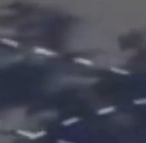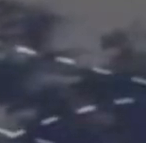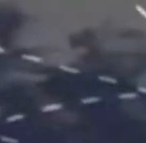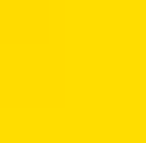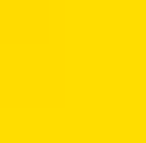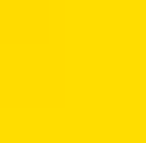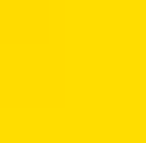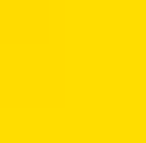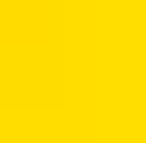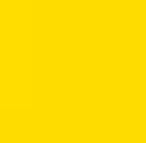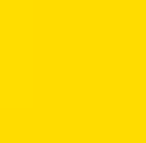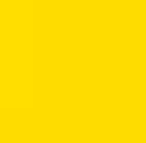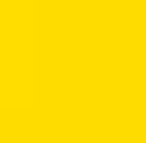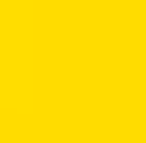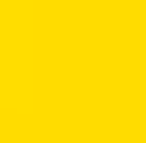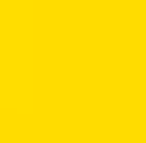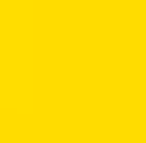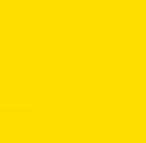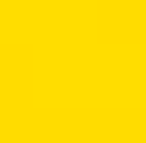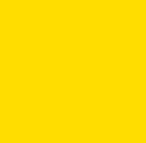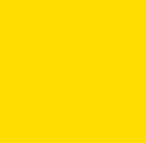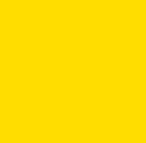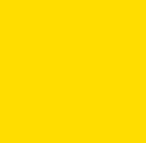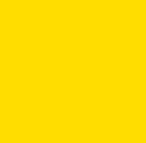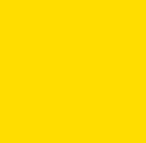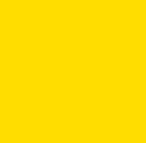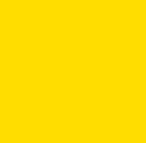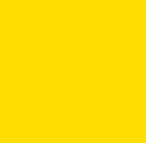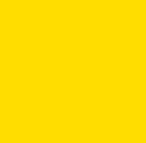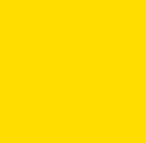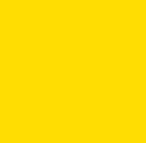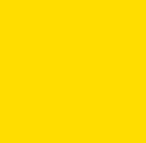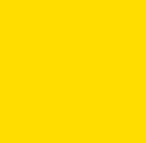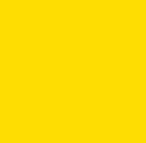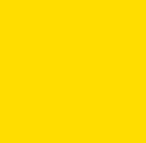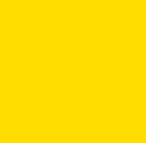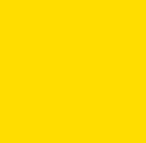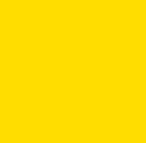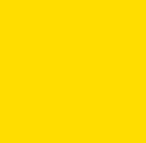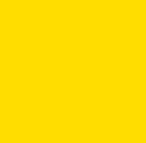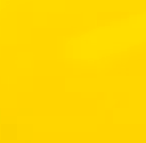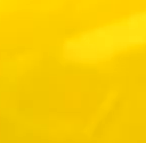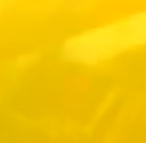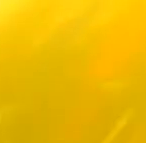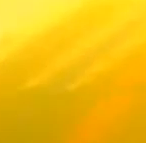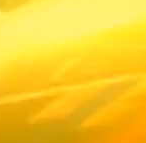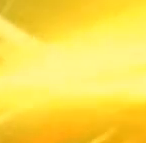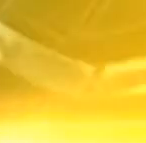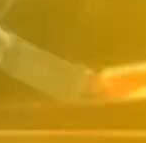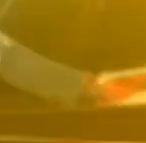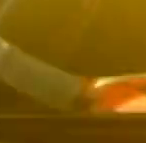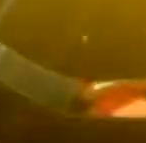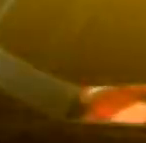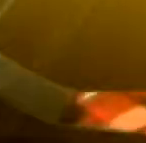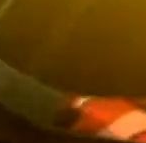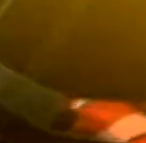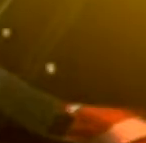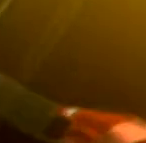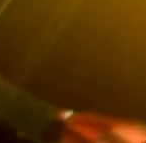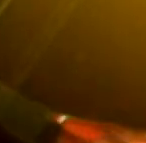by NTSA and the European Union.